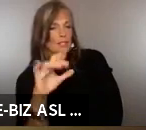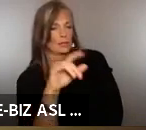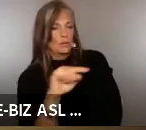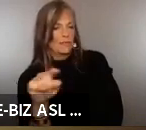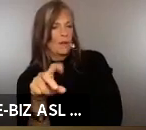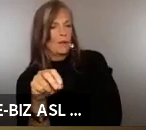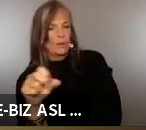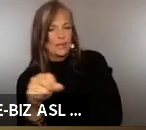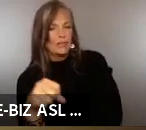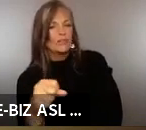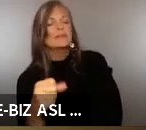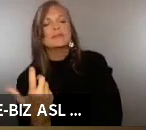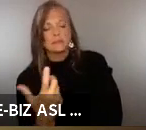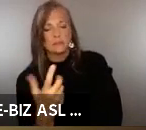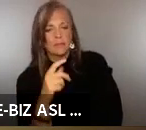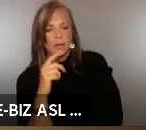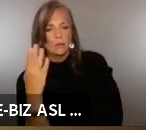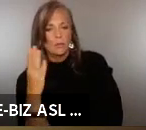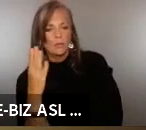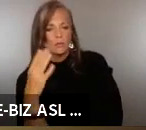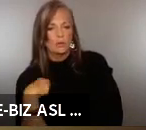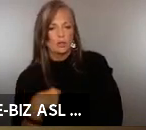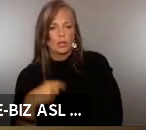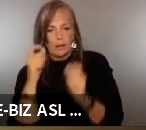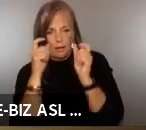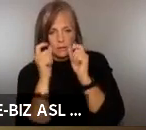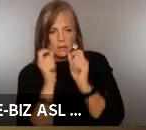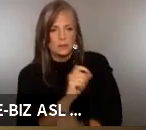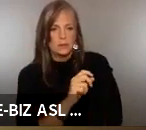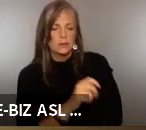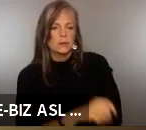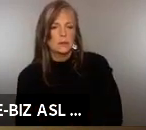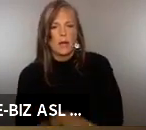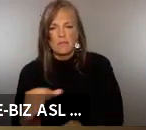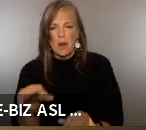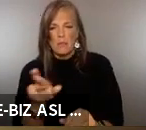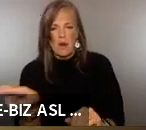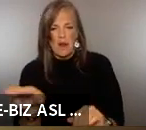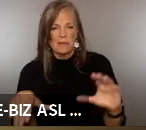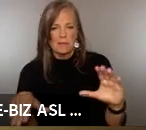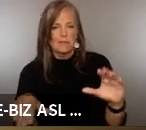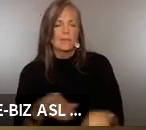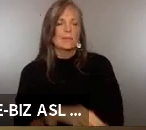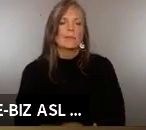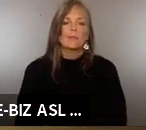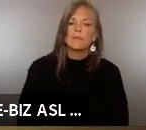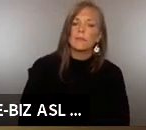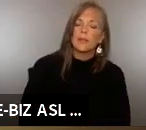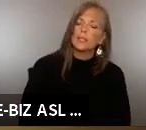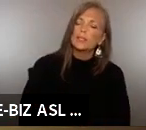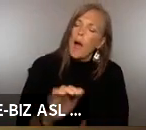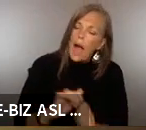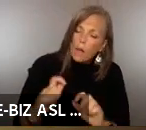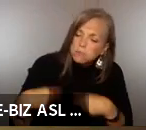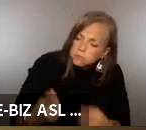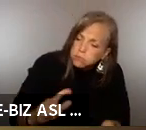yeah. How have you seen it change in that time? And going back to what David was saying, like, there doesn't seem to